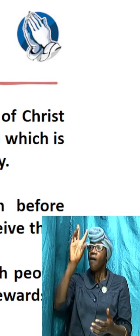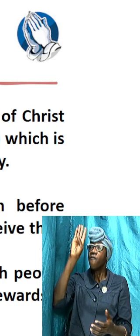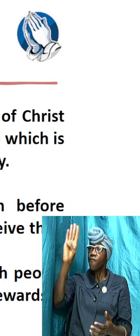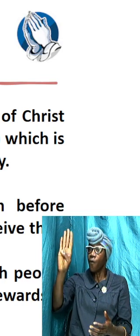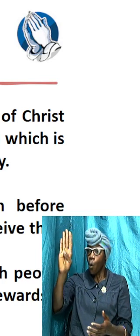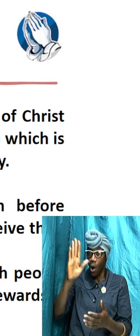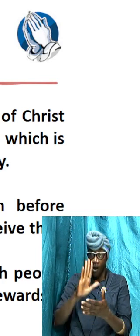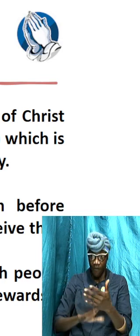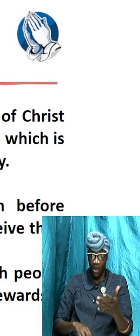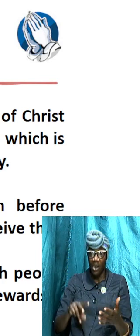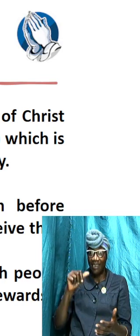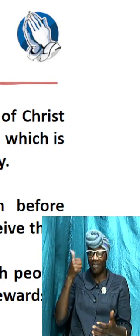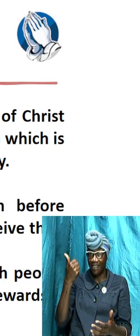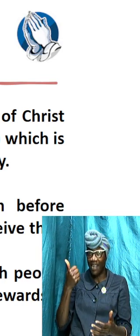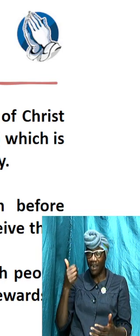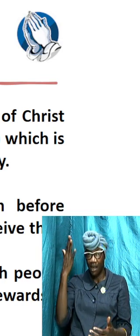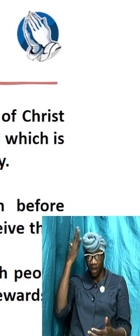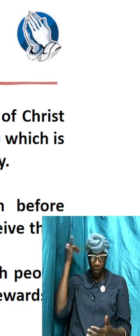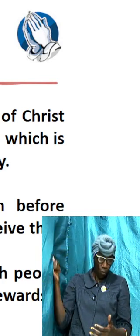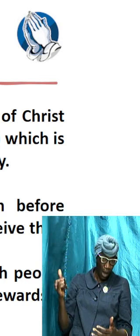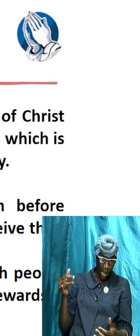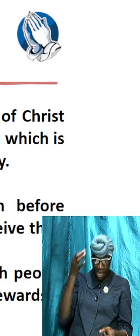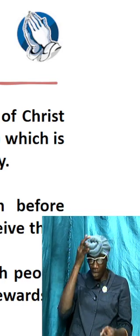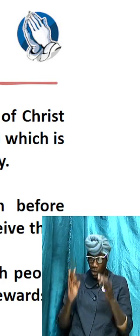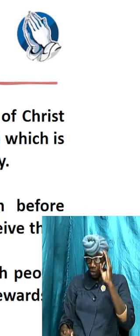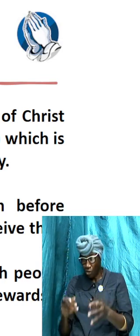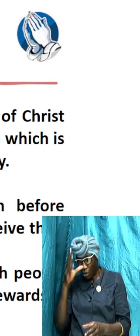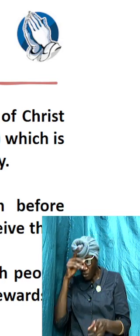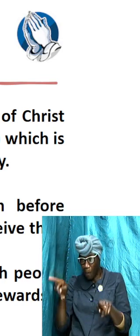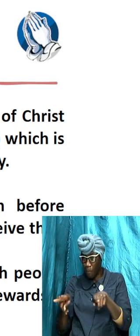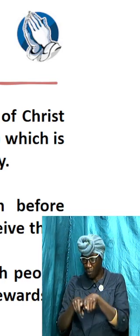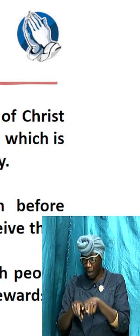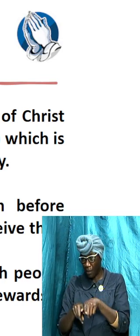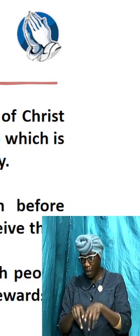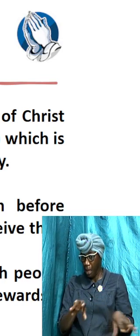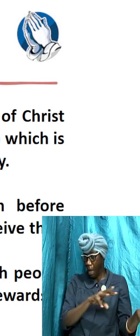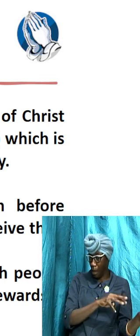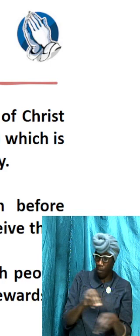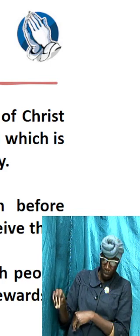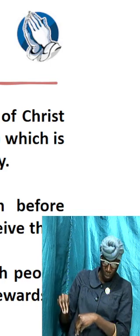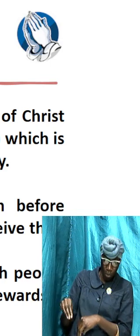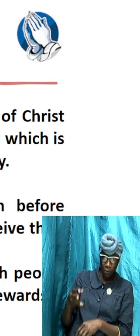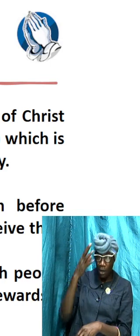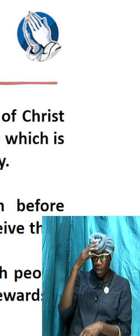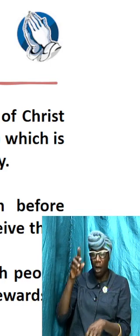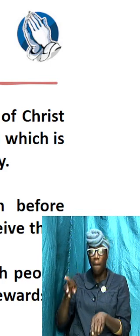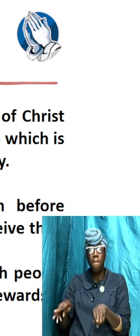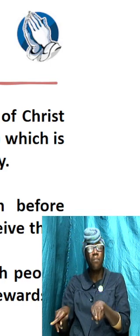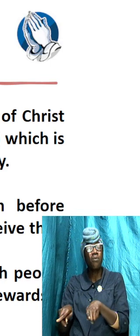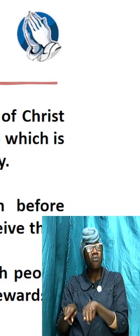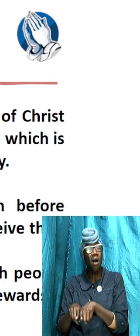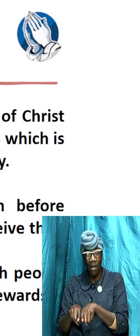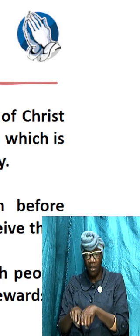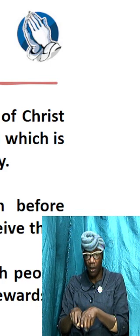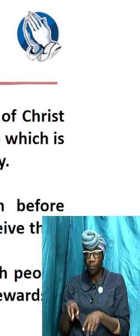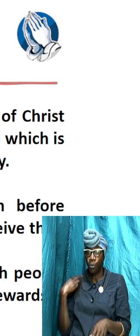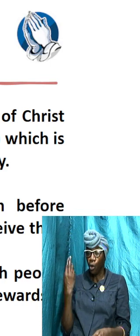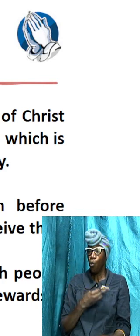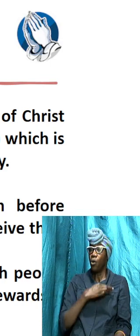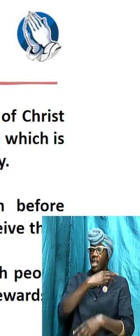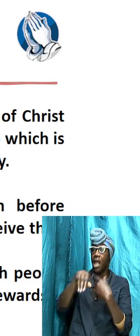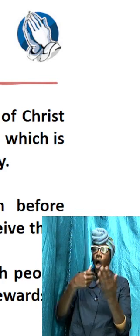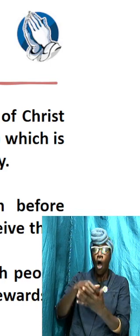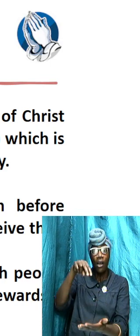brother? Or why dost thou set at naught thy brother? For we shall all stand before the